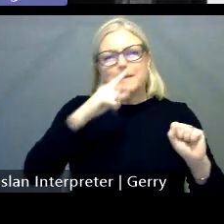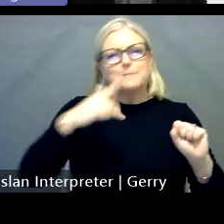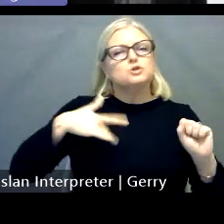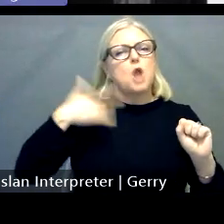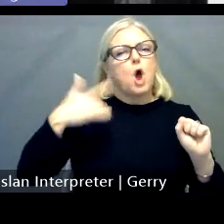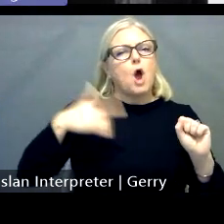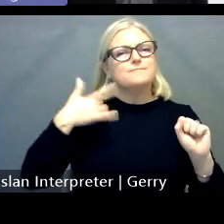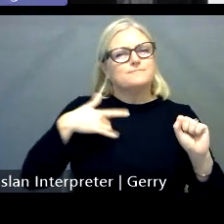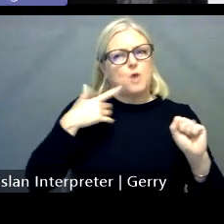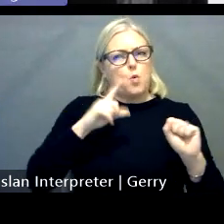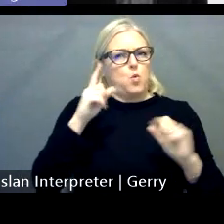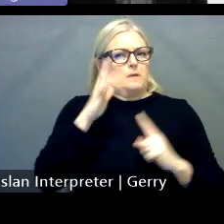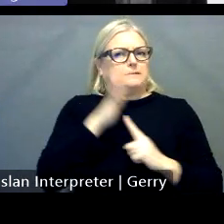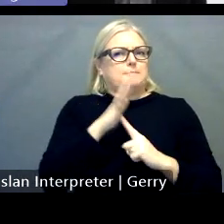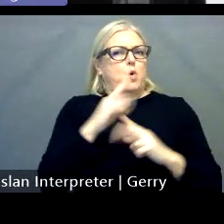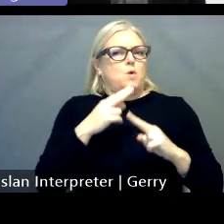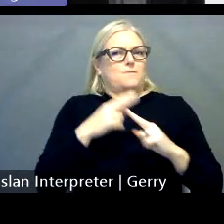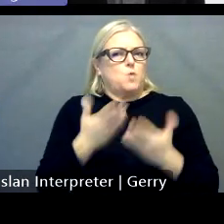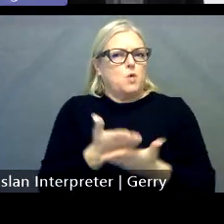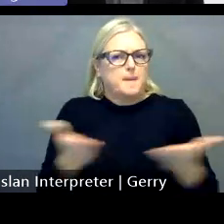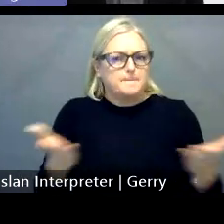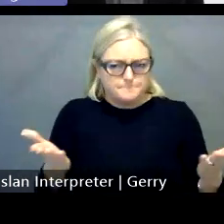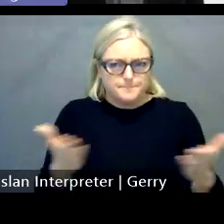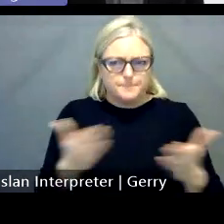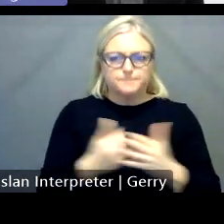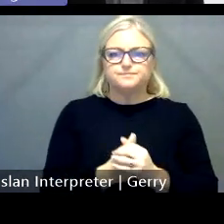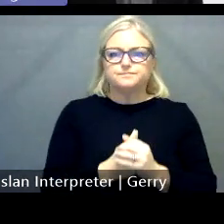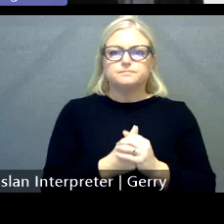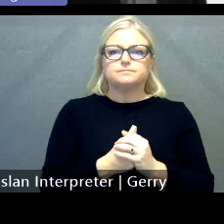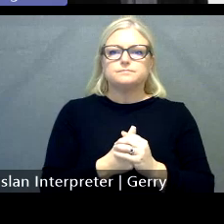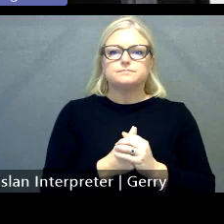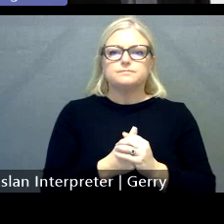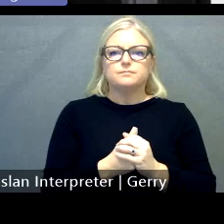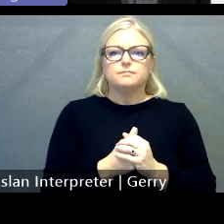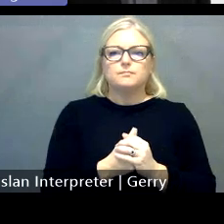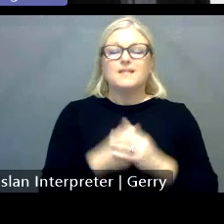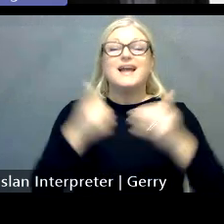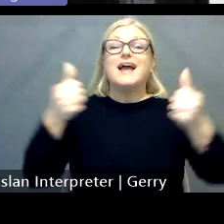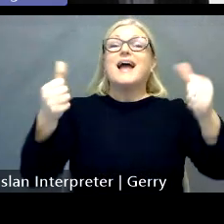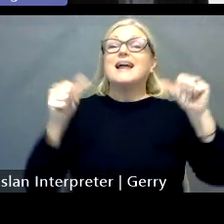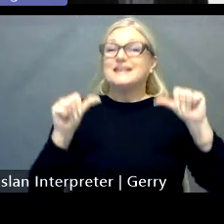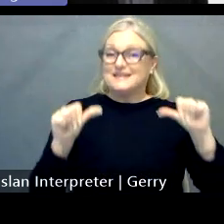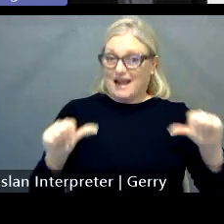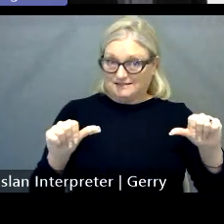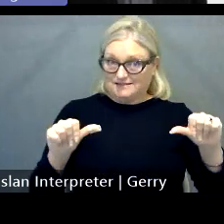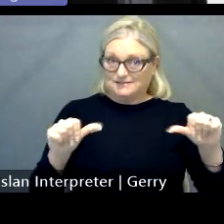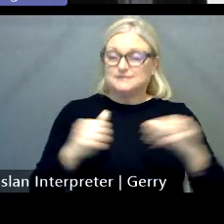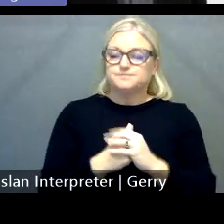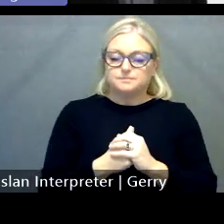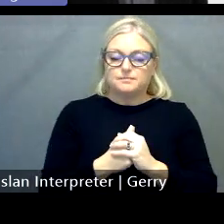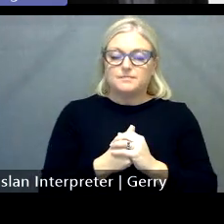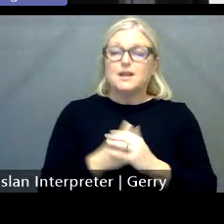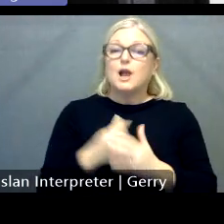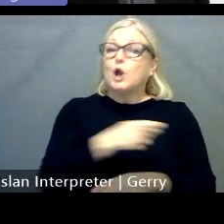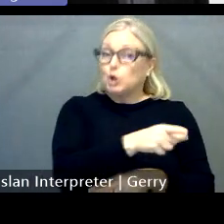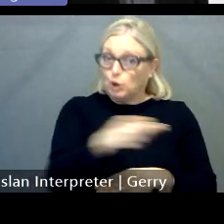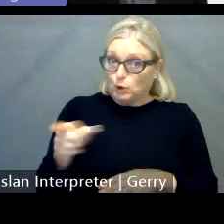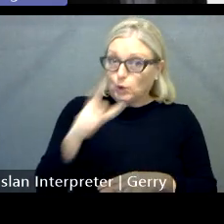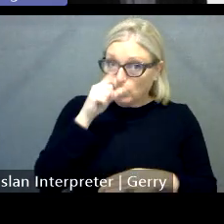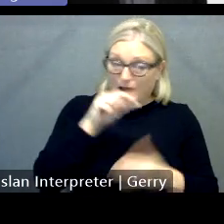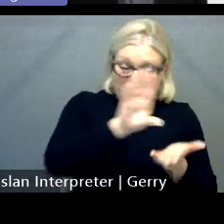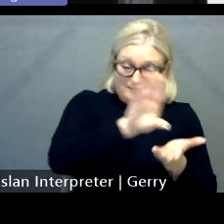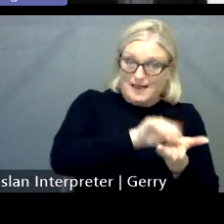On the website, which we're going to be introduced shortly later, you will be able to download the detailed questionnaire, the user